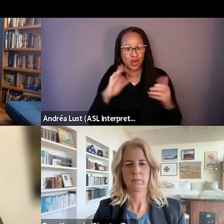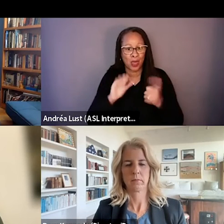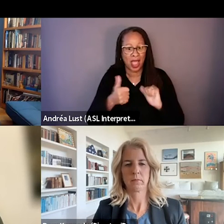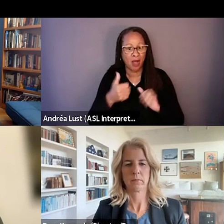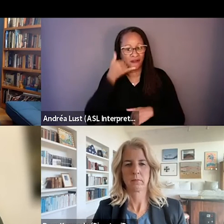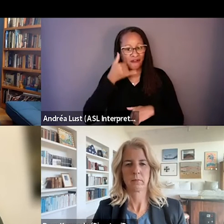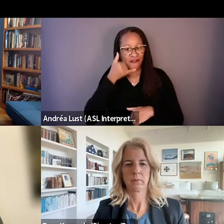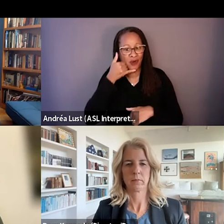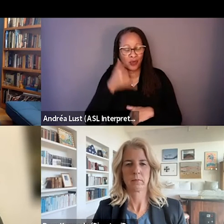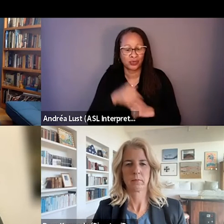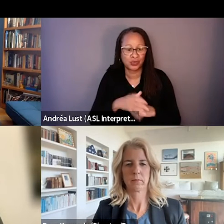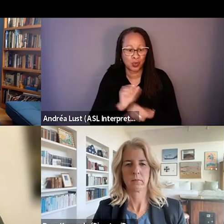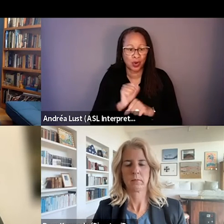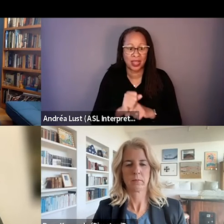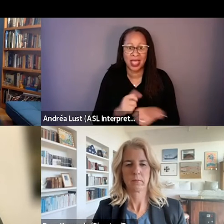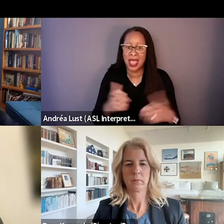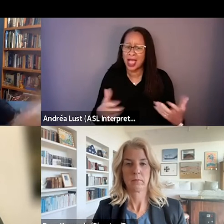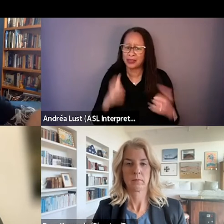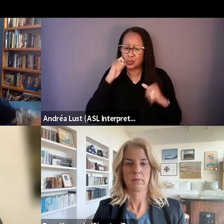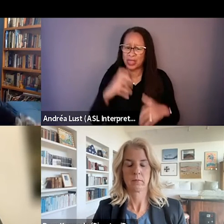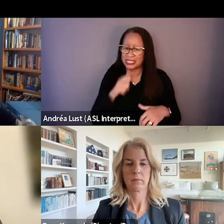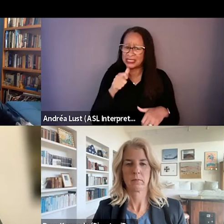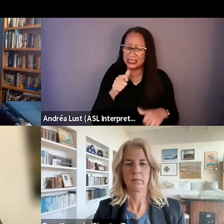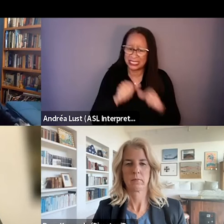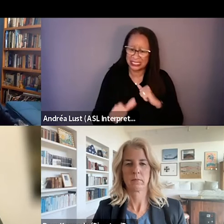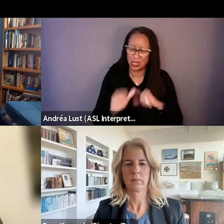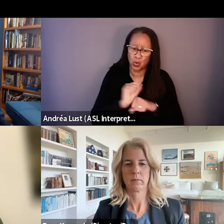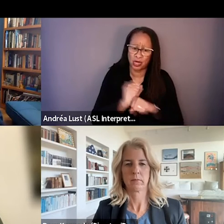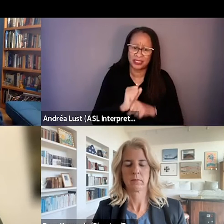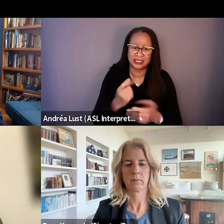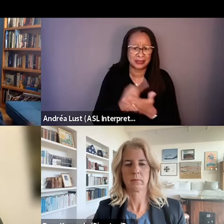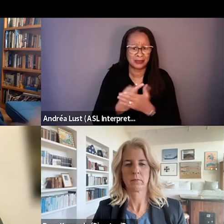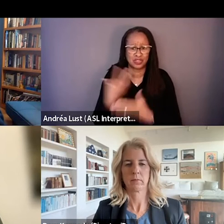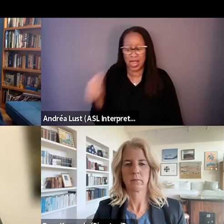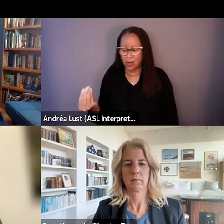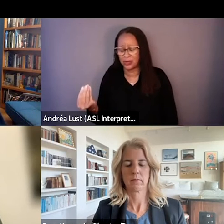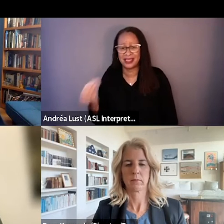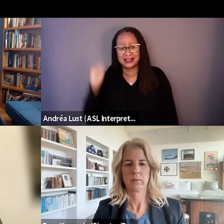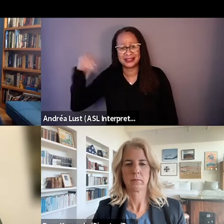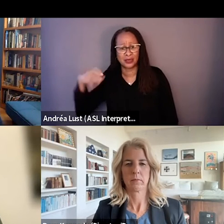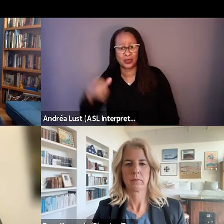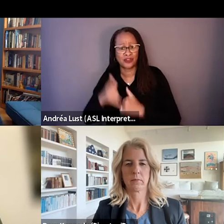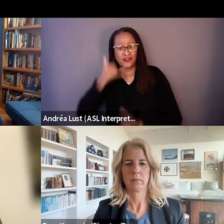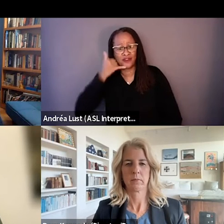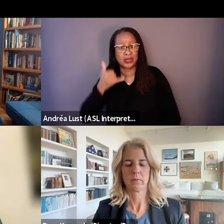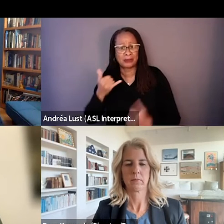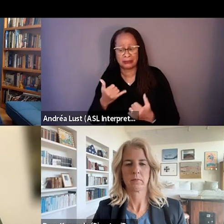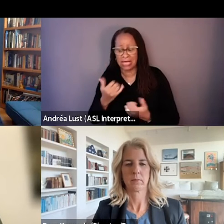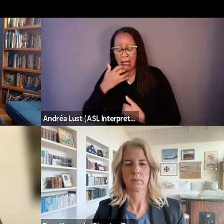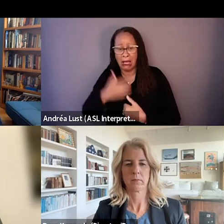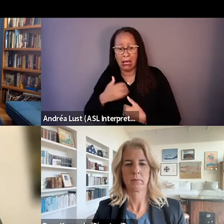but I was surprised they hadn't melted or somehow been affected, because sometimes if you're just out in the sun with your phone, it overheats. So I was,